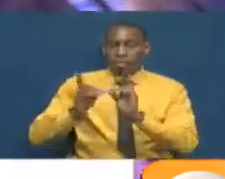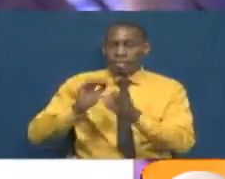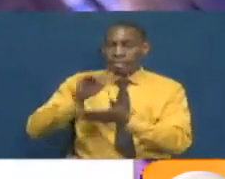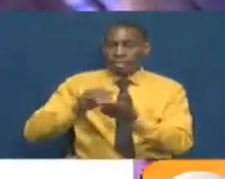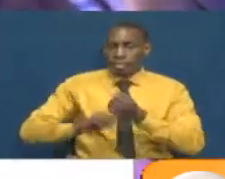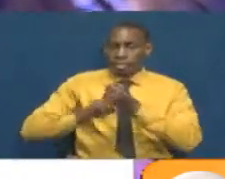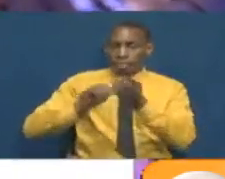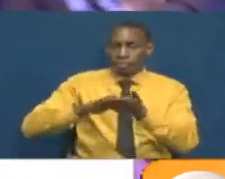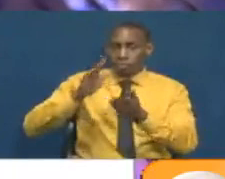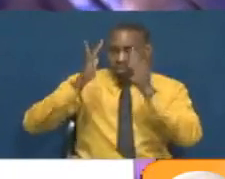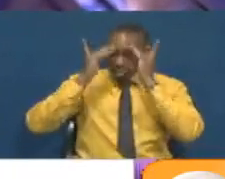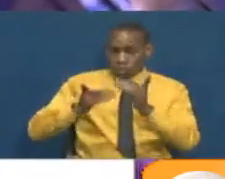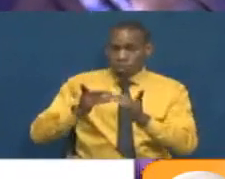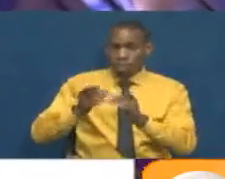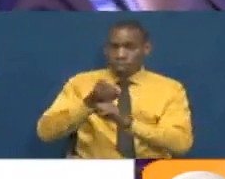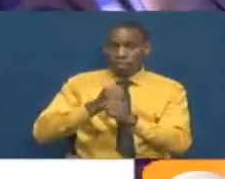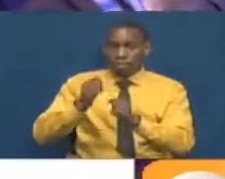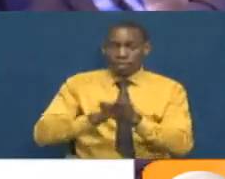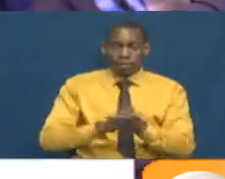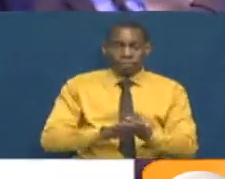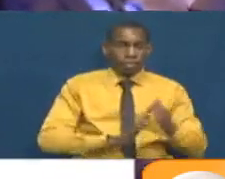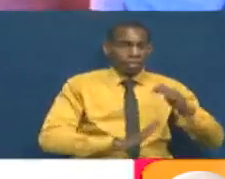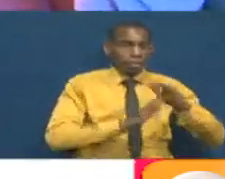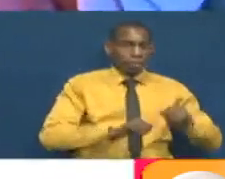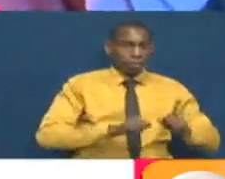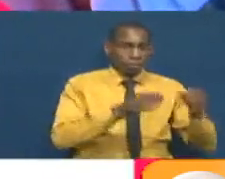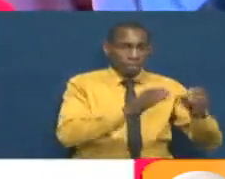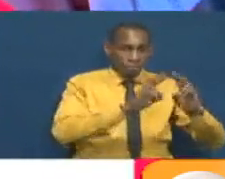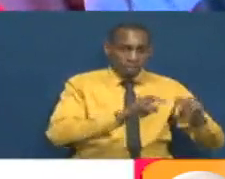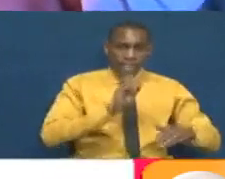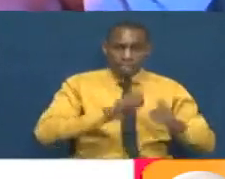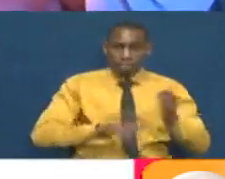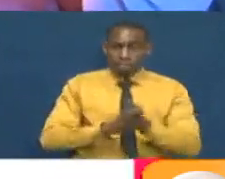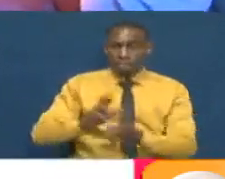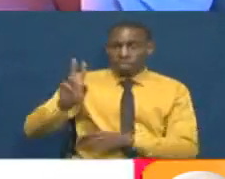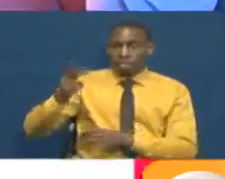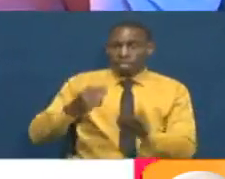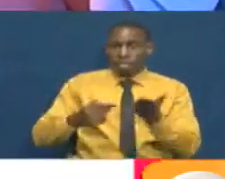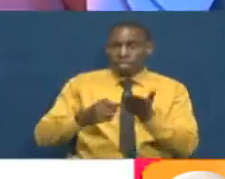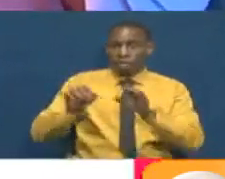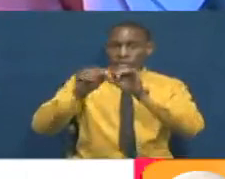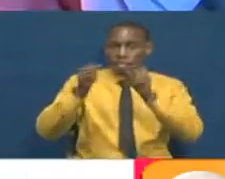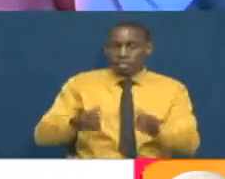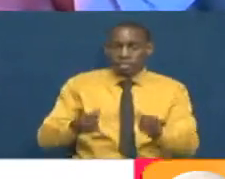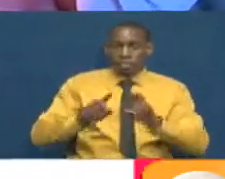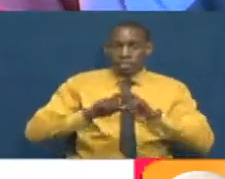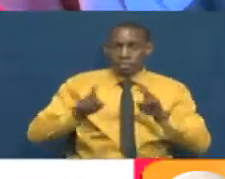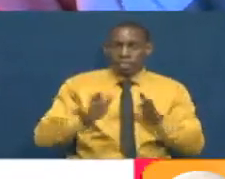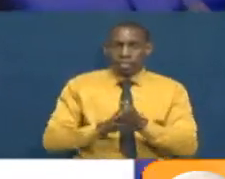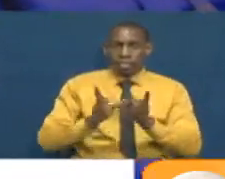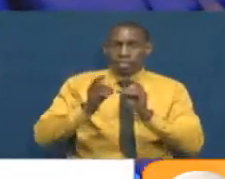more precise decision-making. Zitova CEO Bramwell Mwalo noted that Kenya's tech system has already started